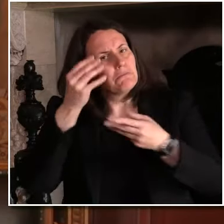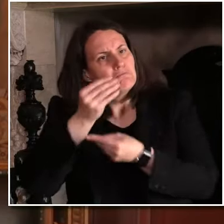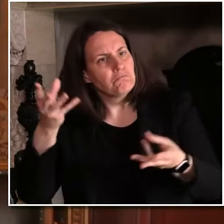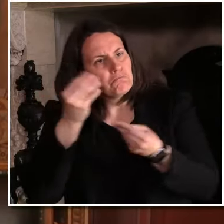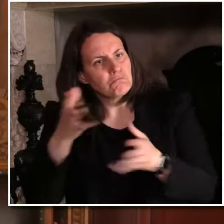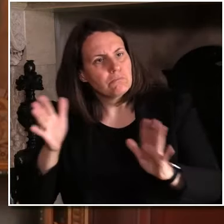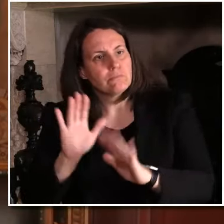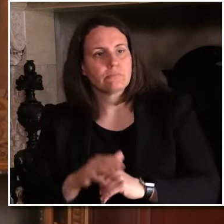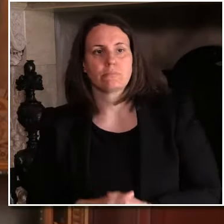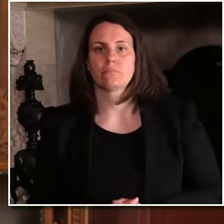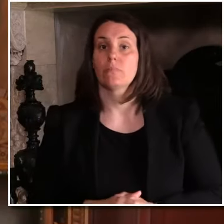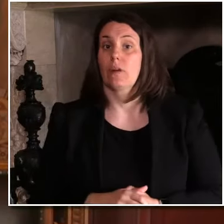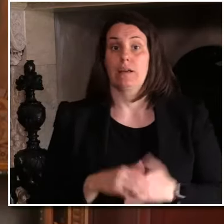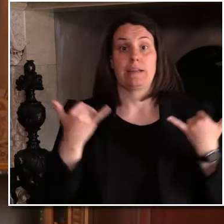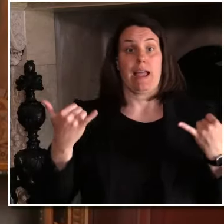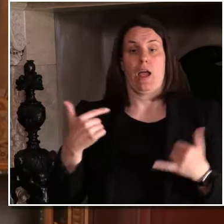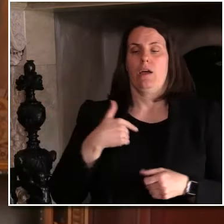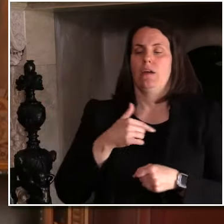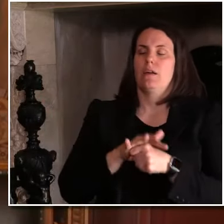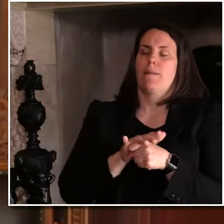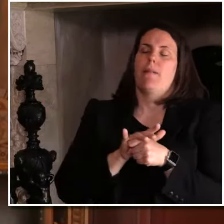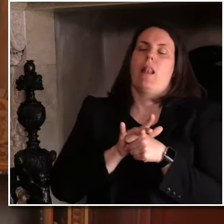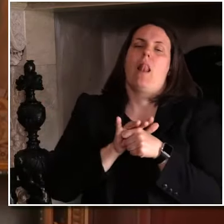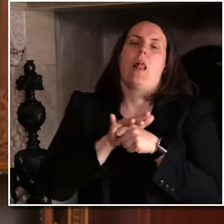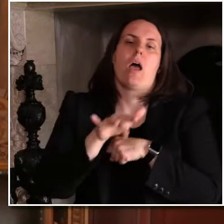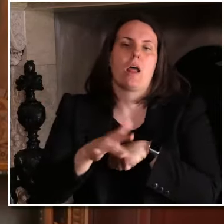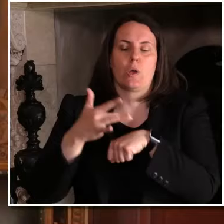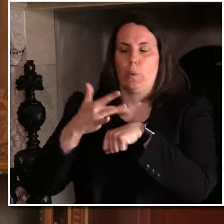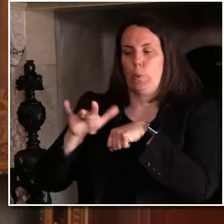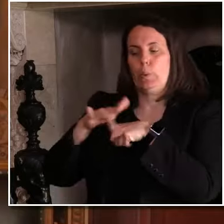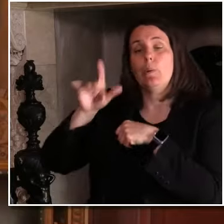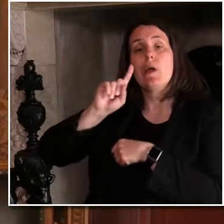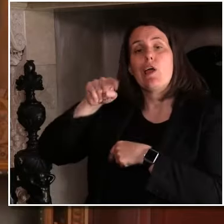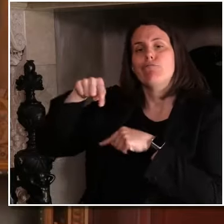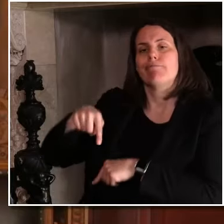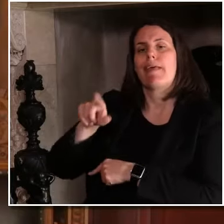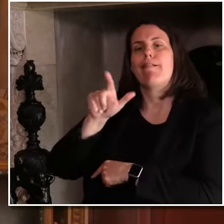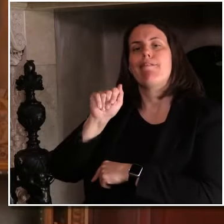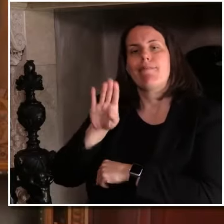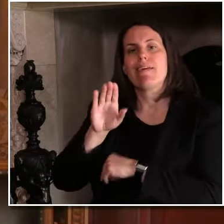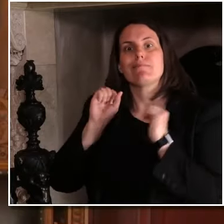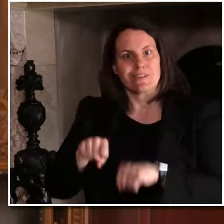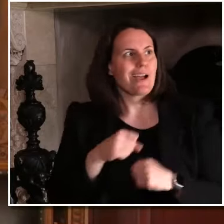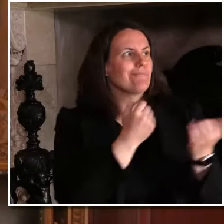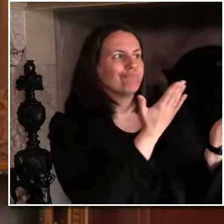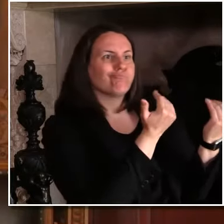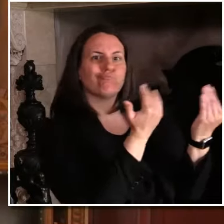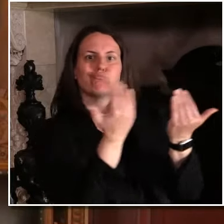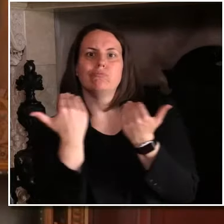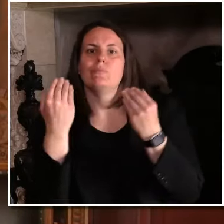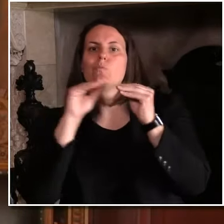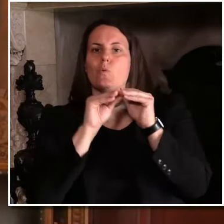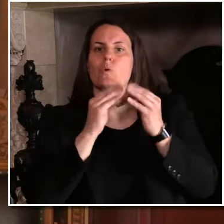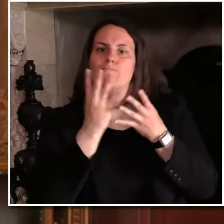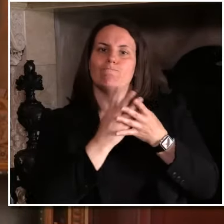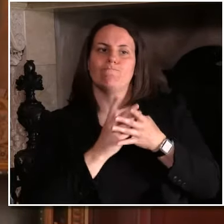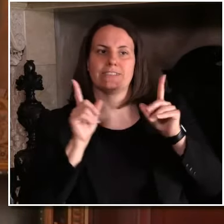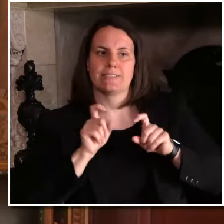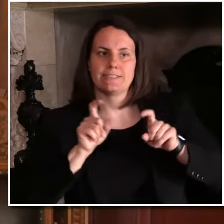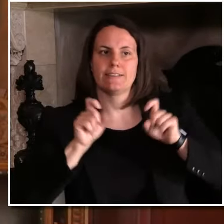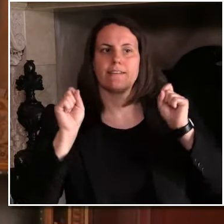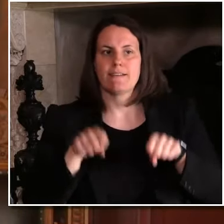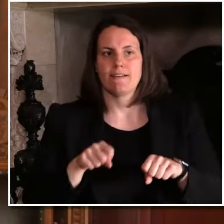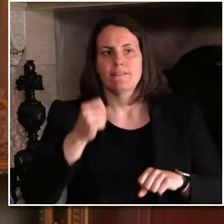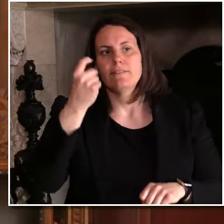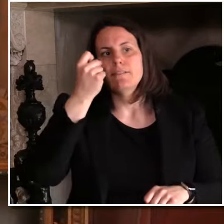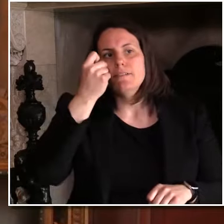is sufficient to test anyone with symptoms. It's not the same thing because there can be local variations in the ability of testing